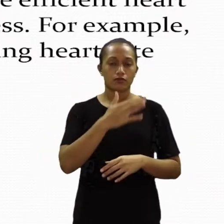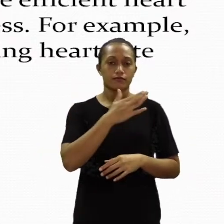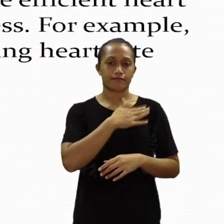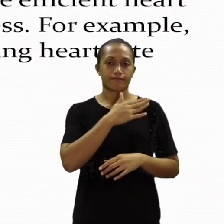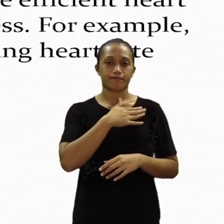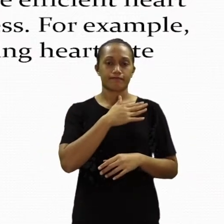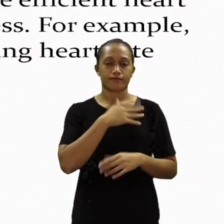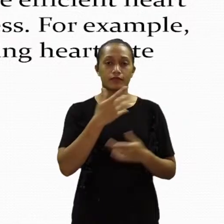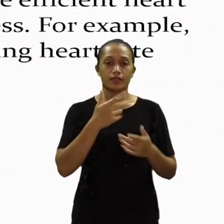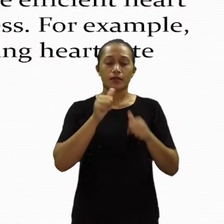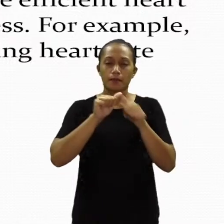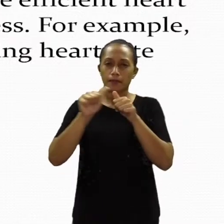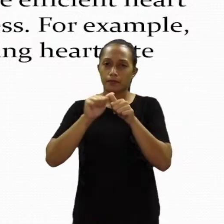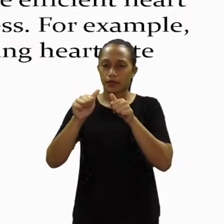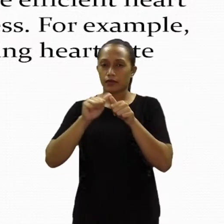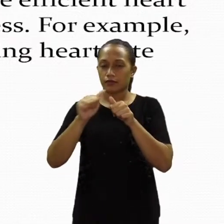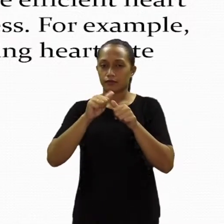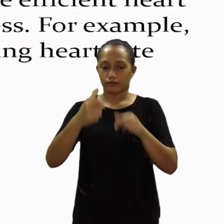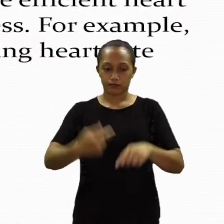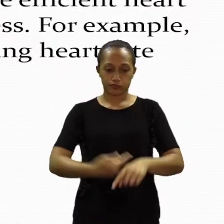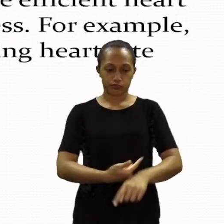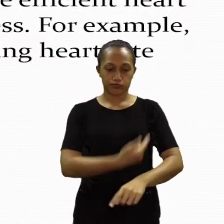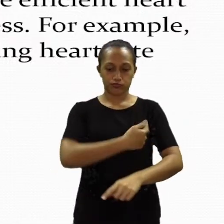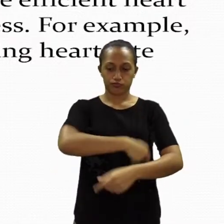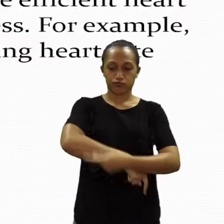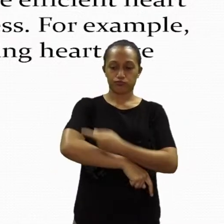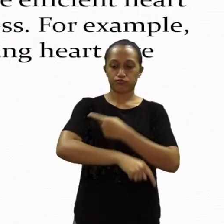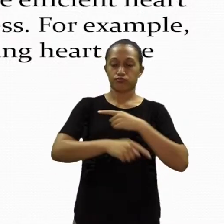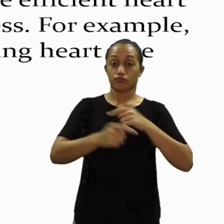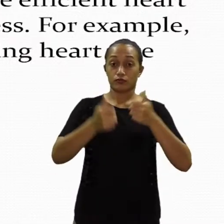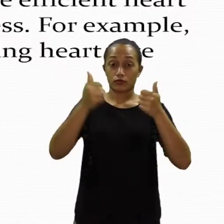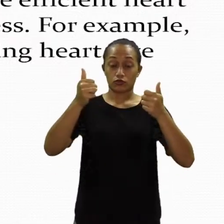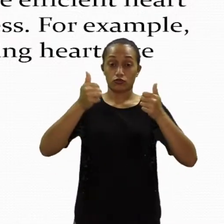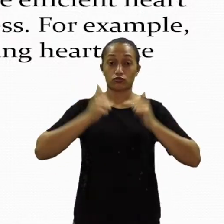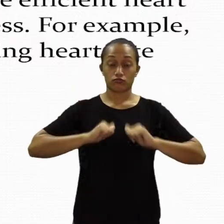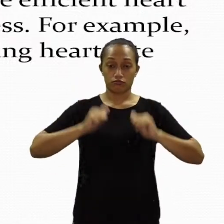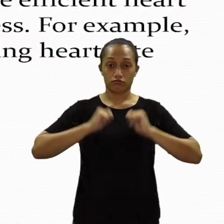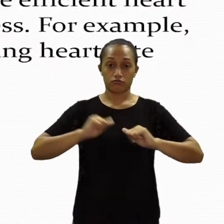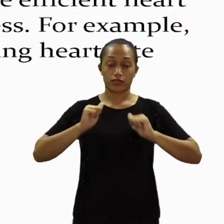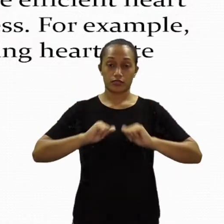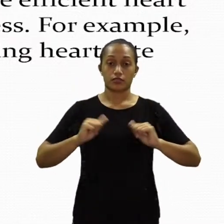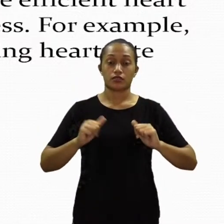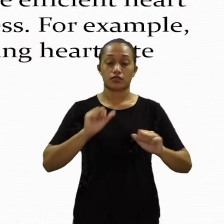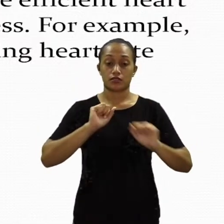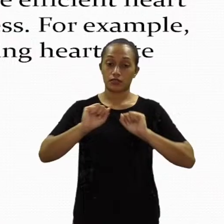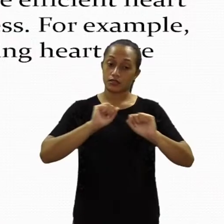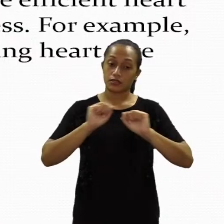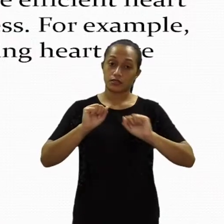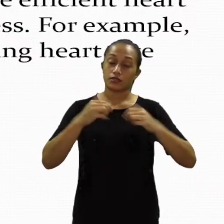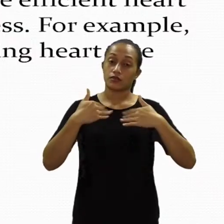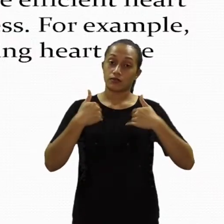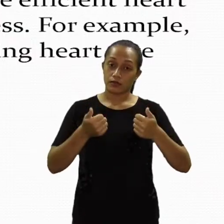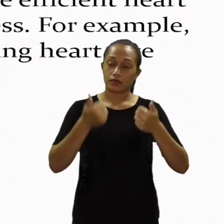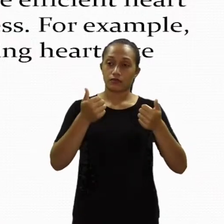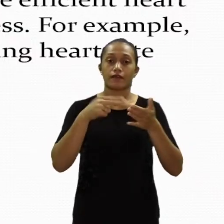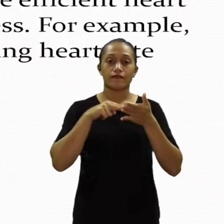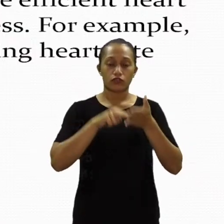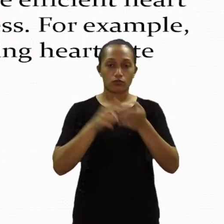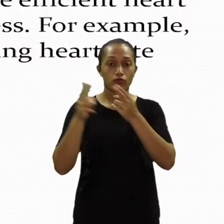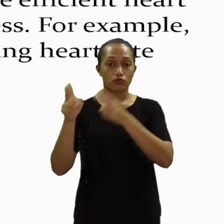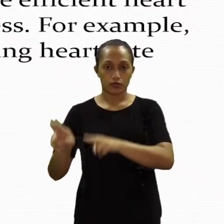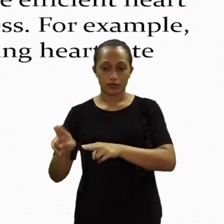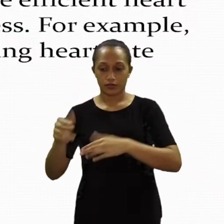function and better cardiovascular or heart fitness. A well-trained athlete might have a normal resting heart